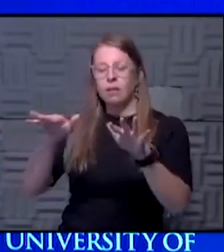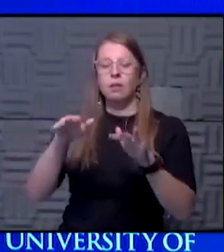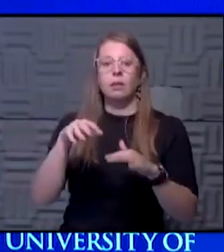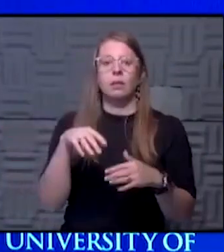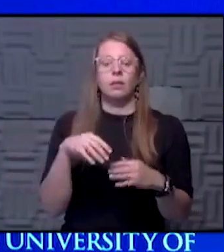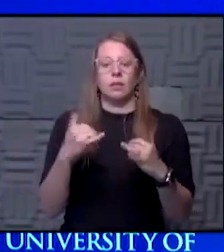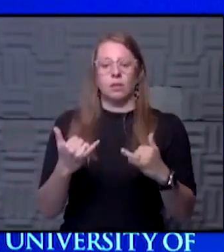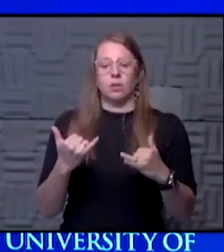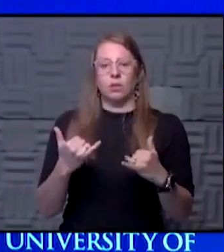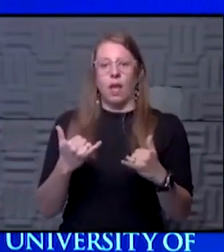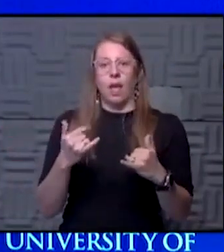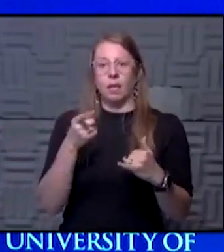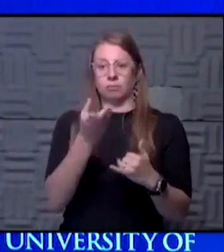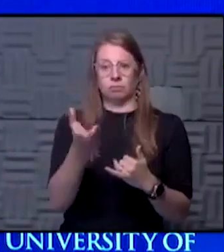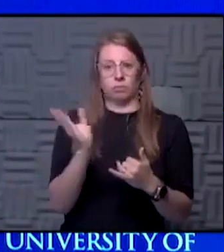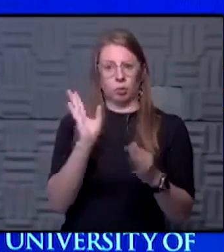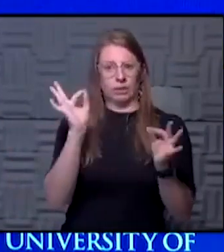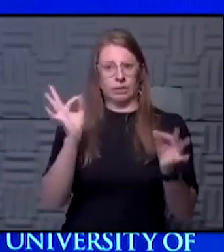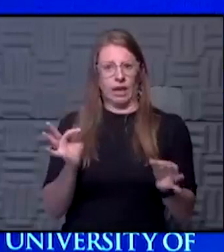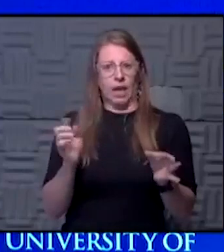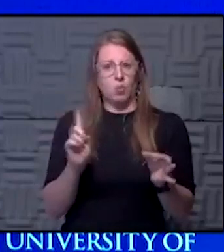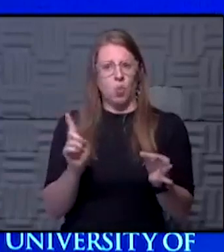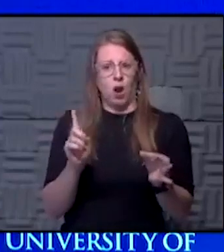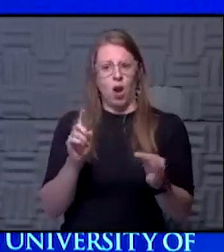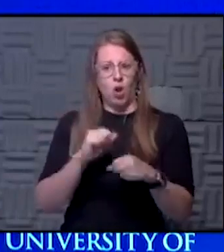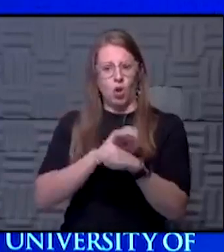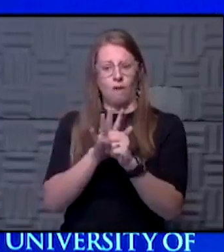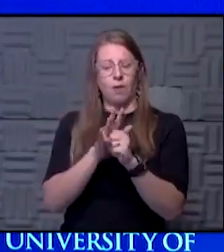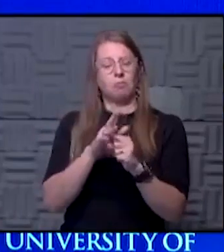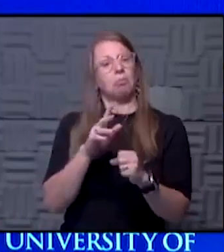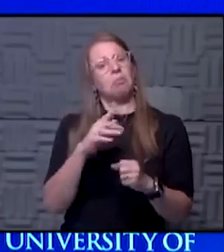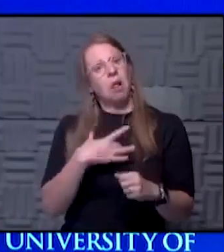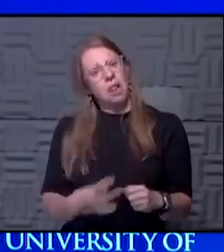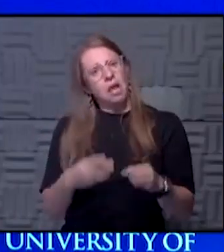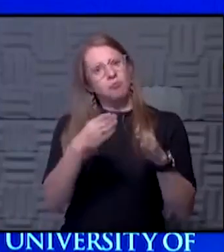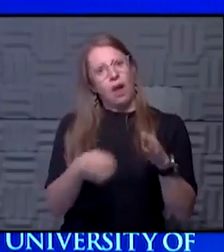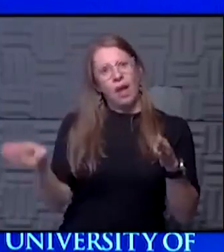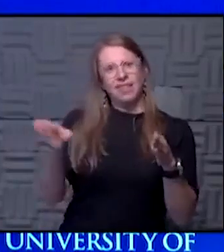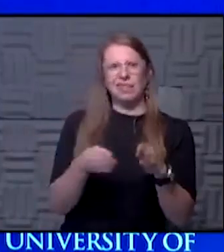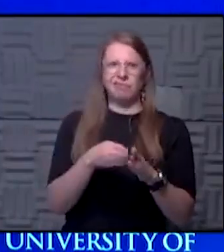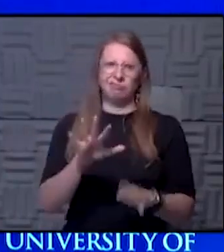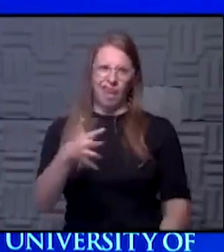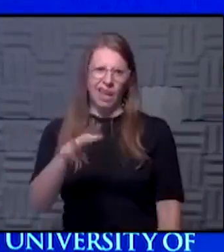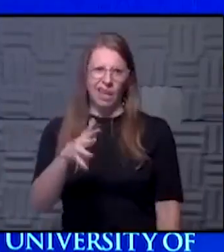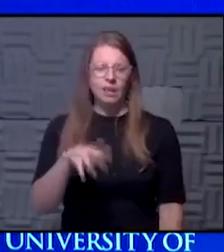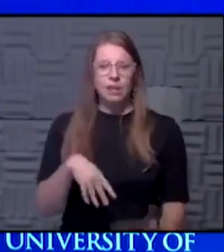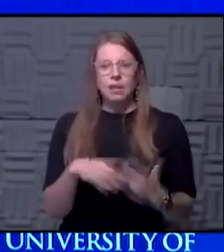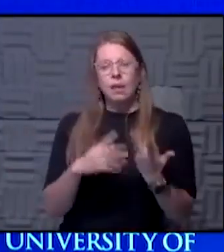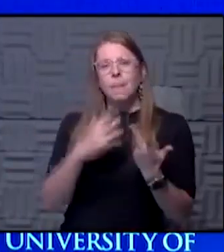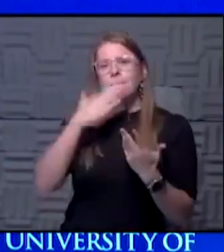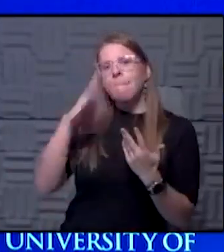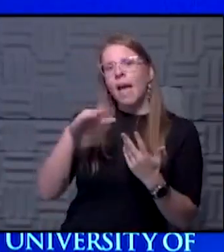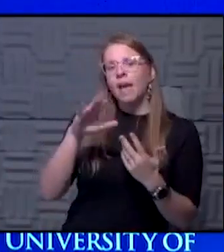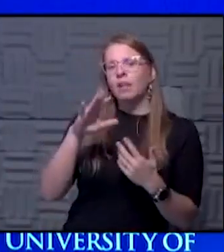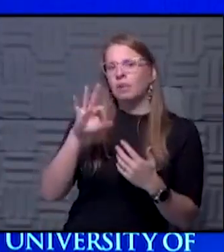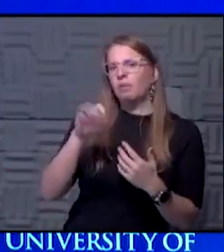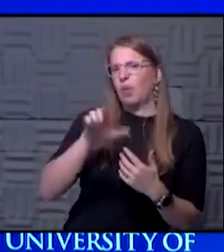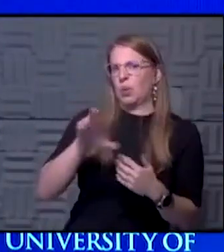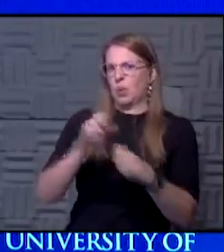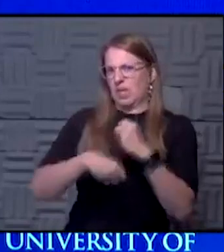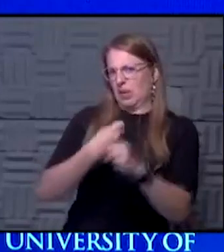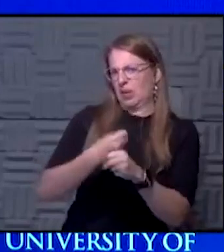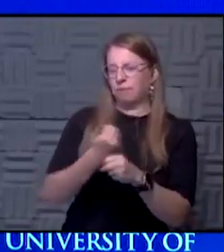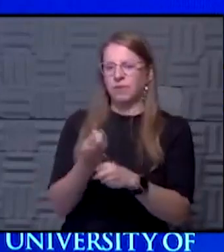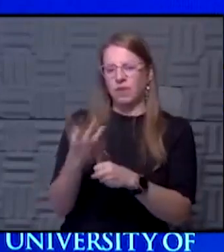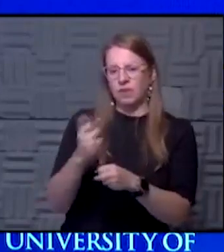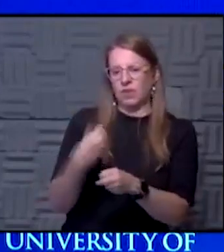today place COVID? Oh, that's a great question. I like the range there. And so let's say it's a bad flu year, a